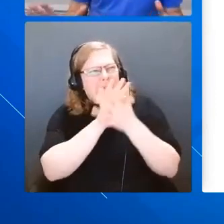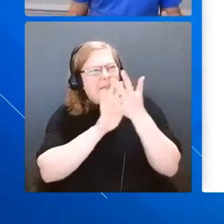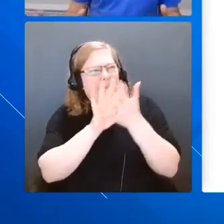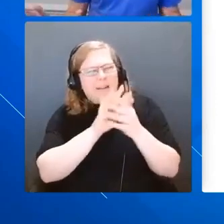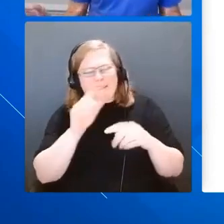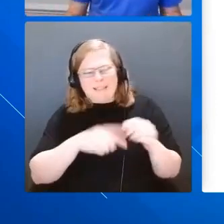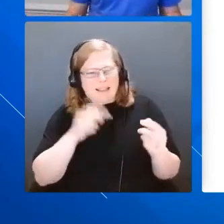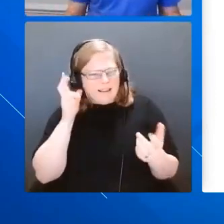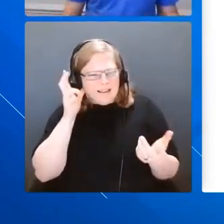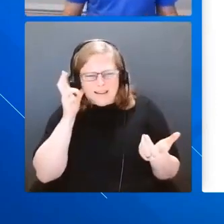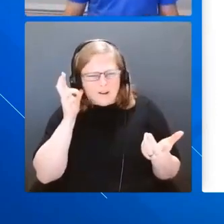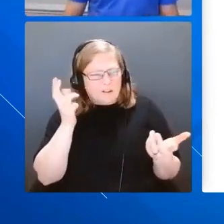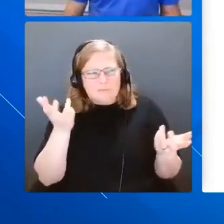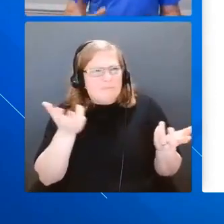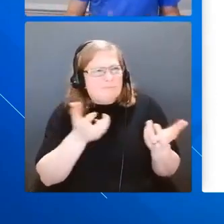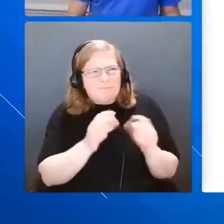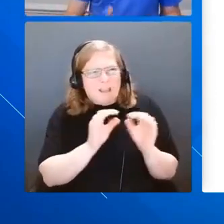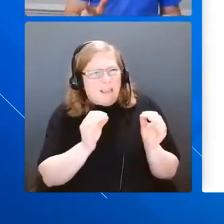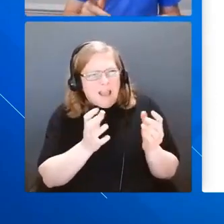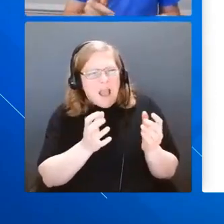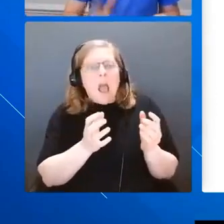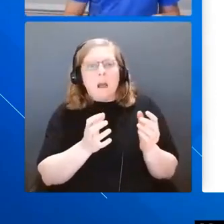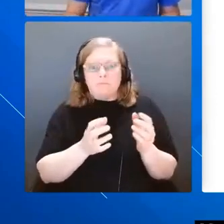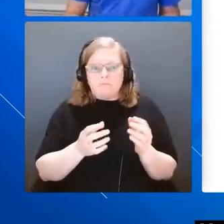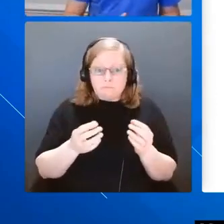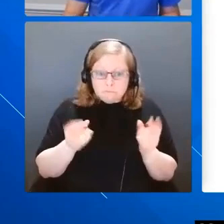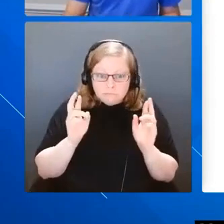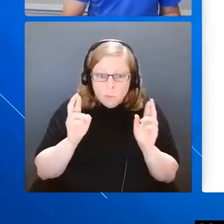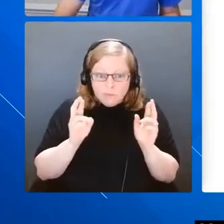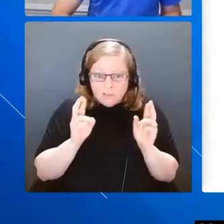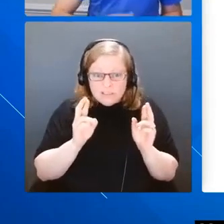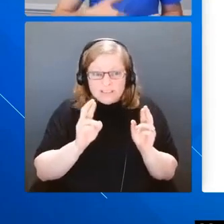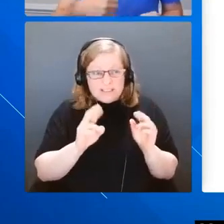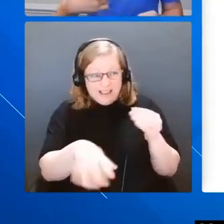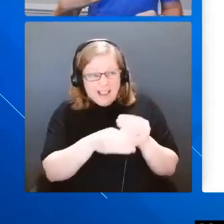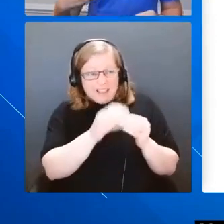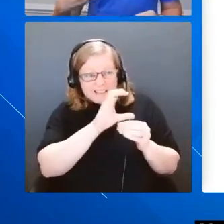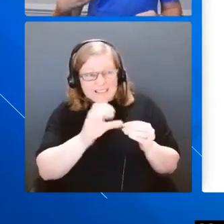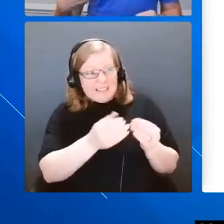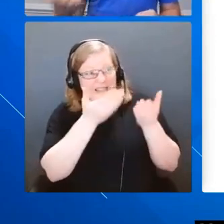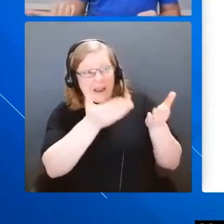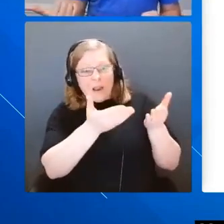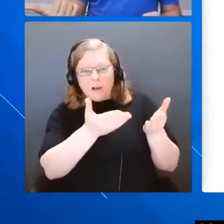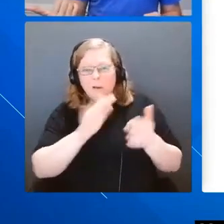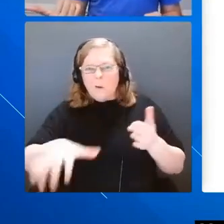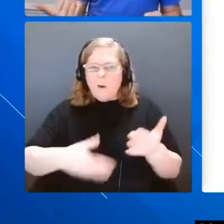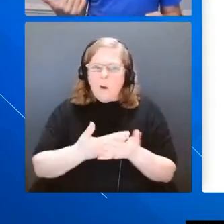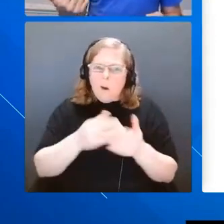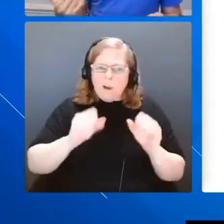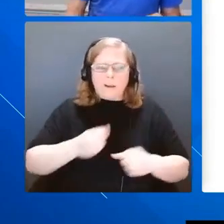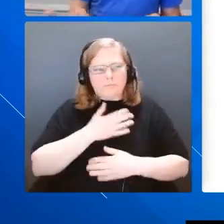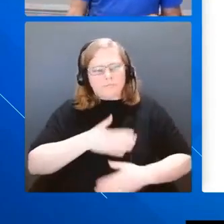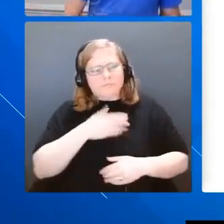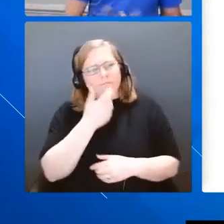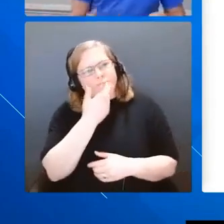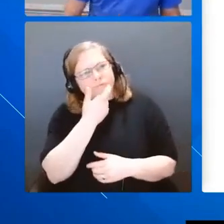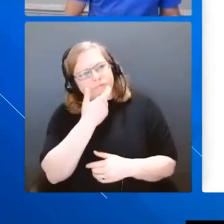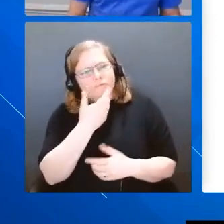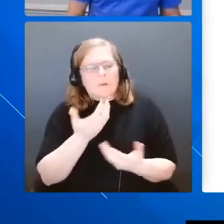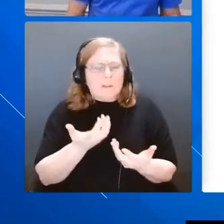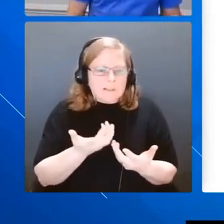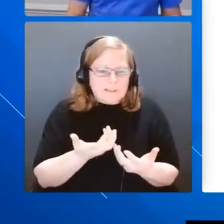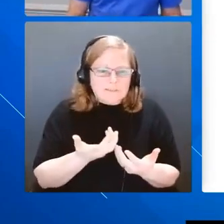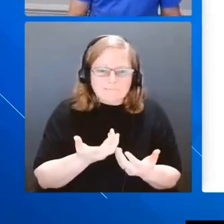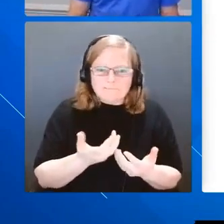not understand what was going on. Hopefully they had closed captions turned on. So it's one of those things where captions, like so many